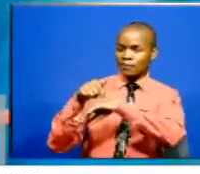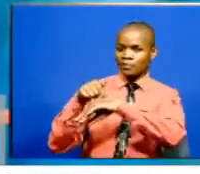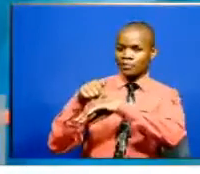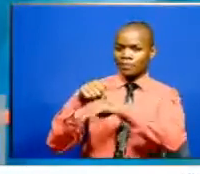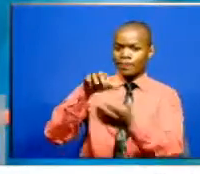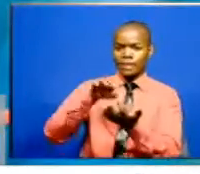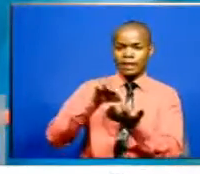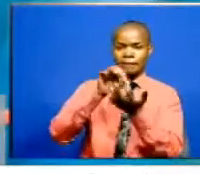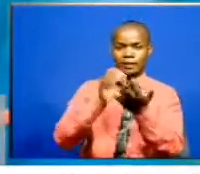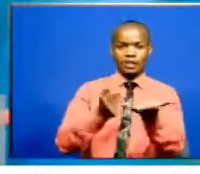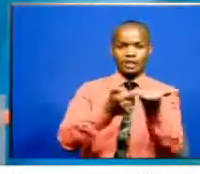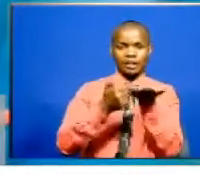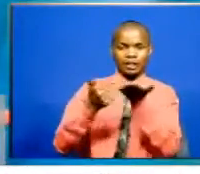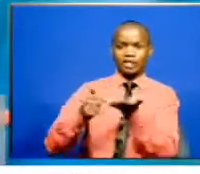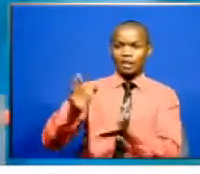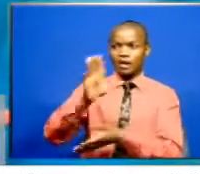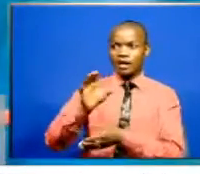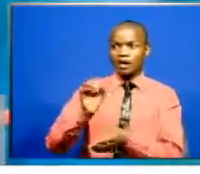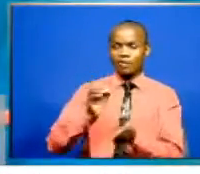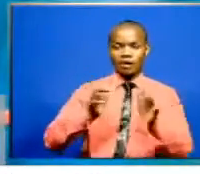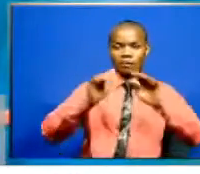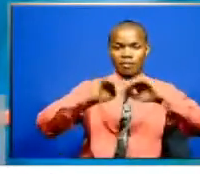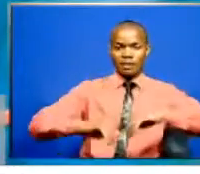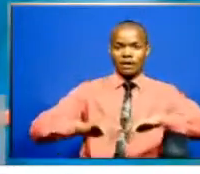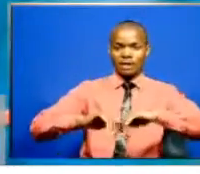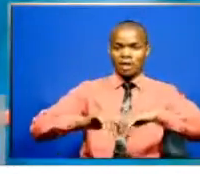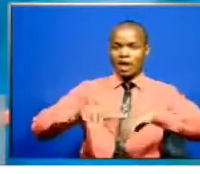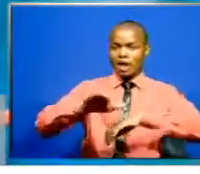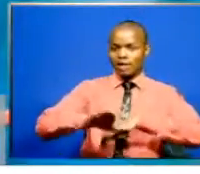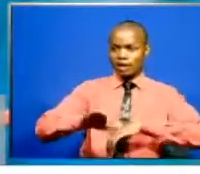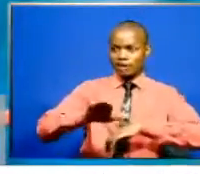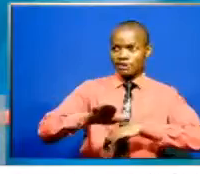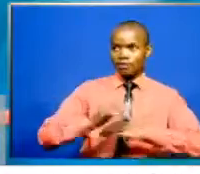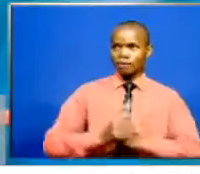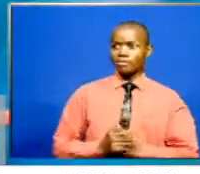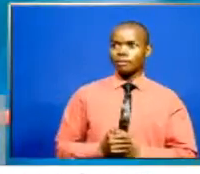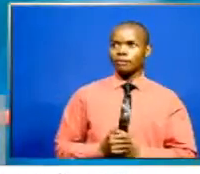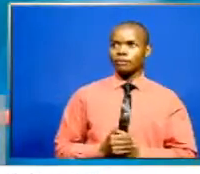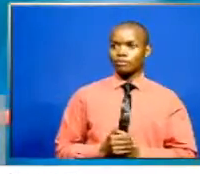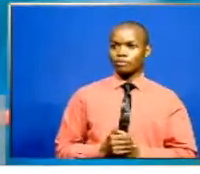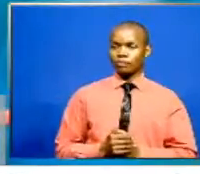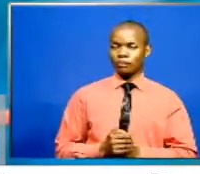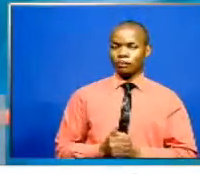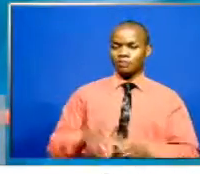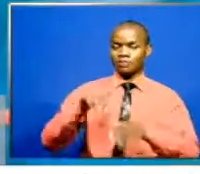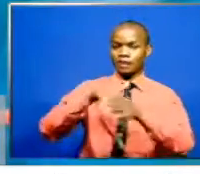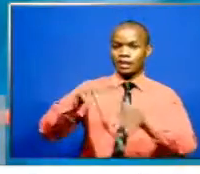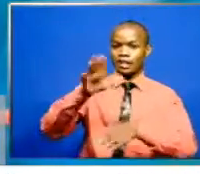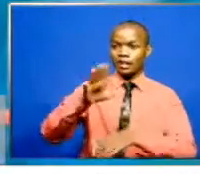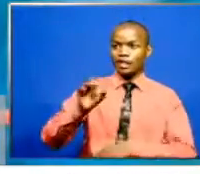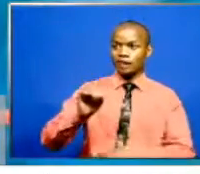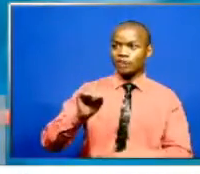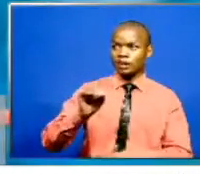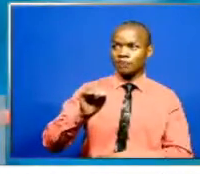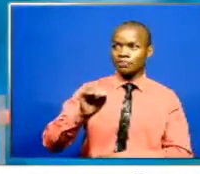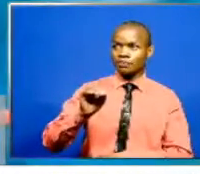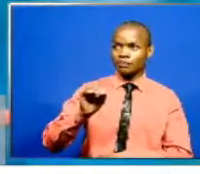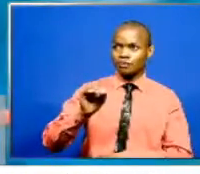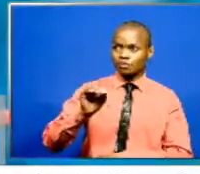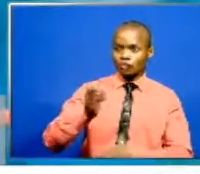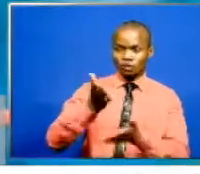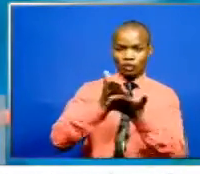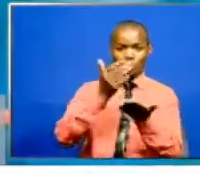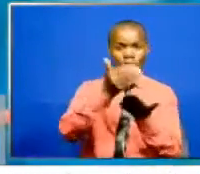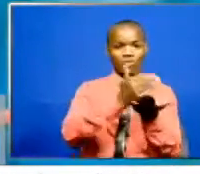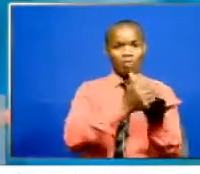session of the African Ministerial Conference on an Environment, an African Green Stimulus Program